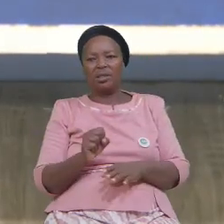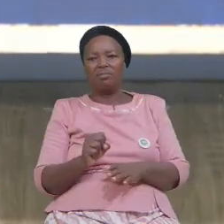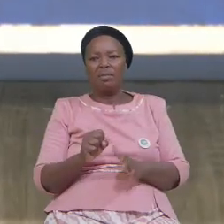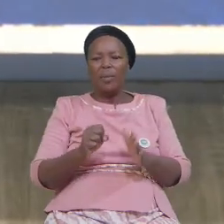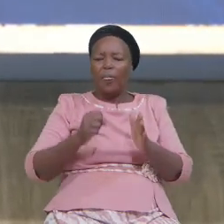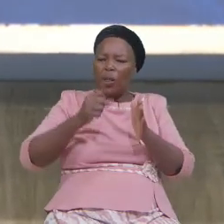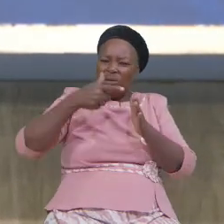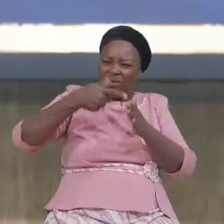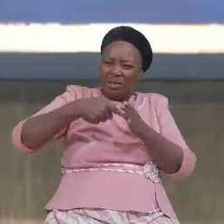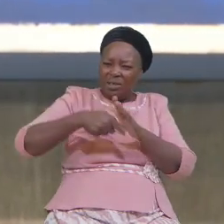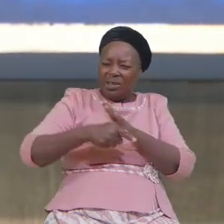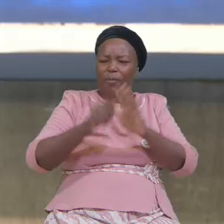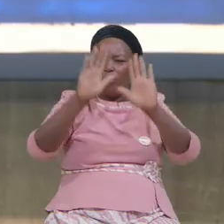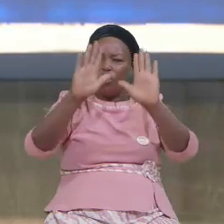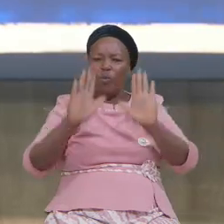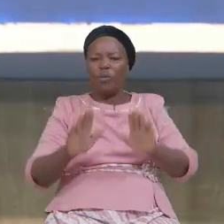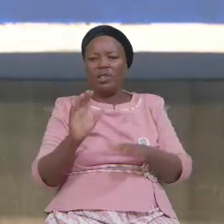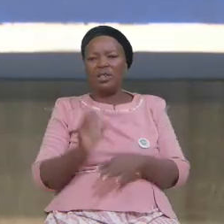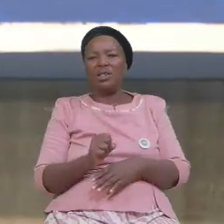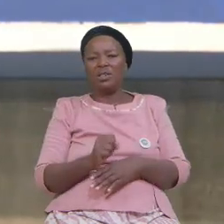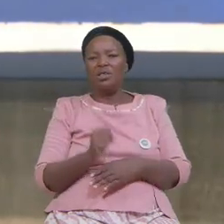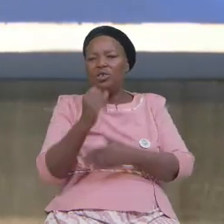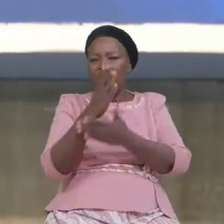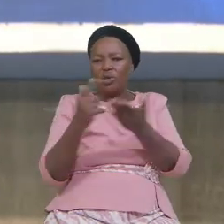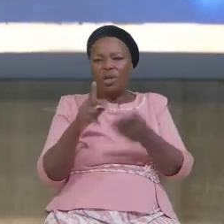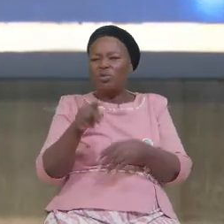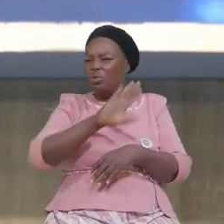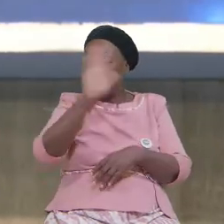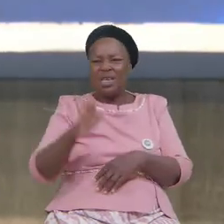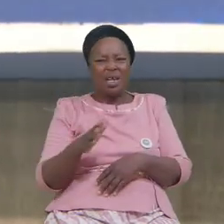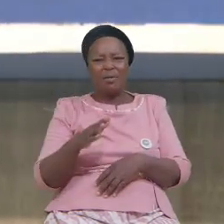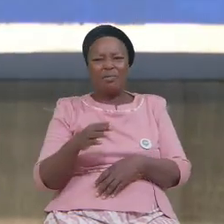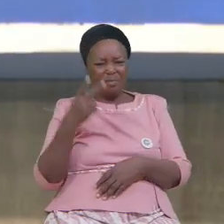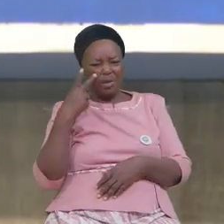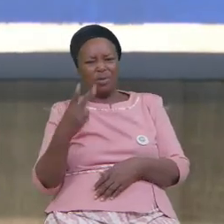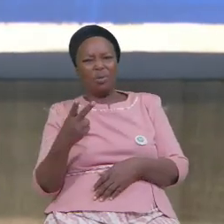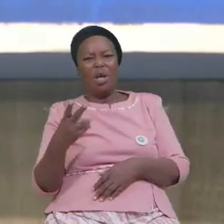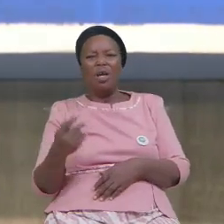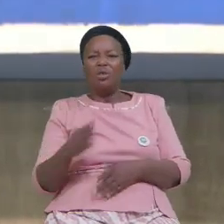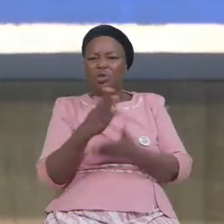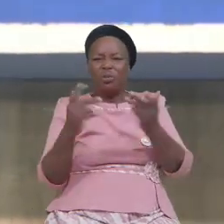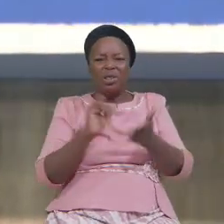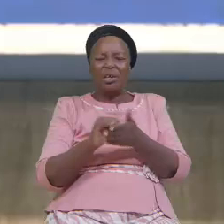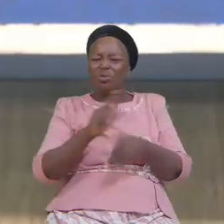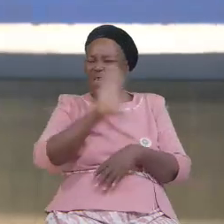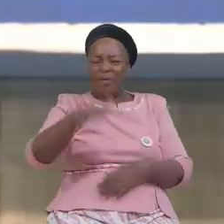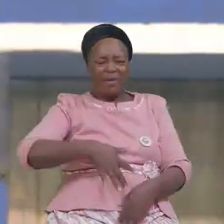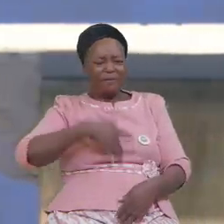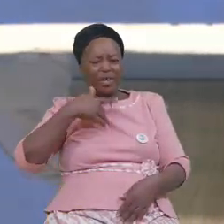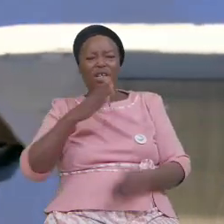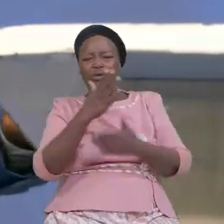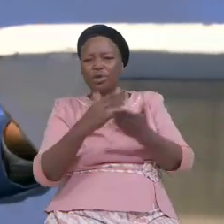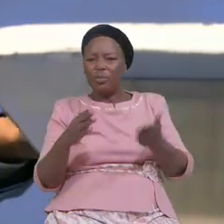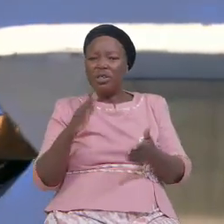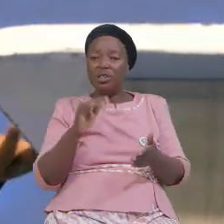Profound wonders. Something you never saw. Something you never felt. Something